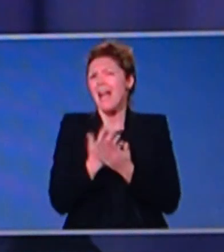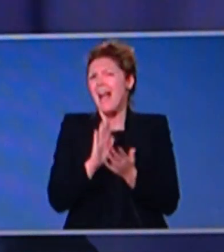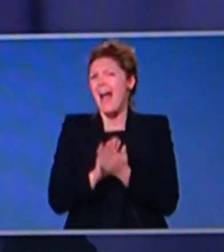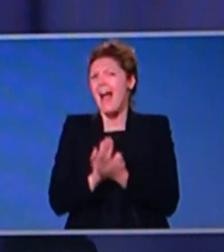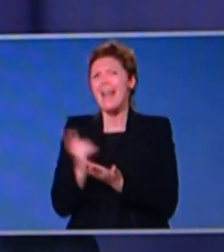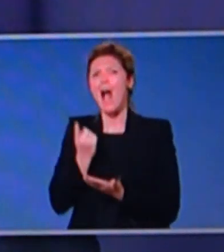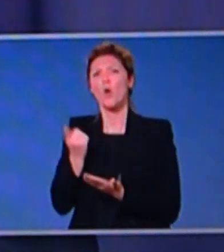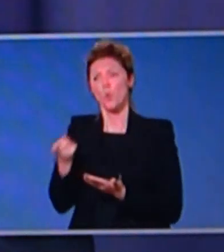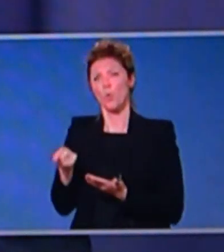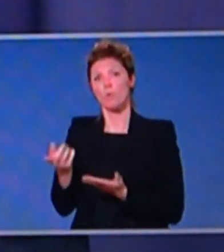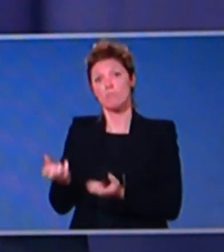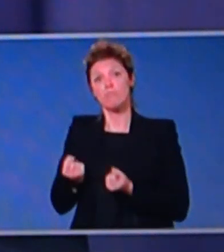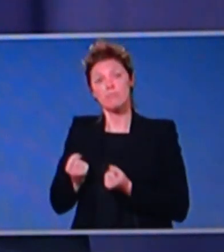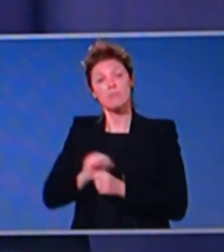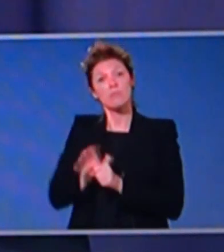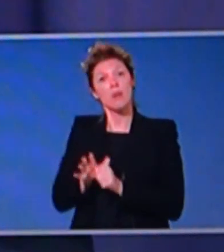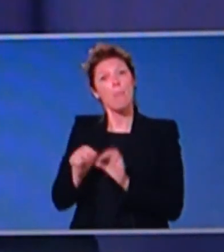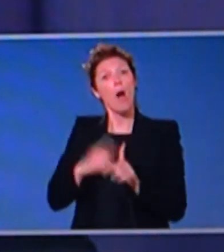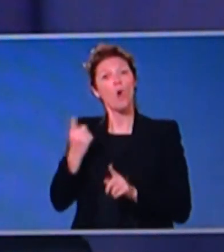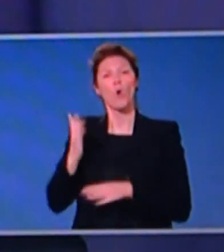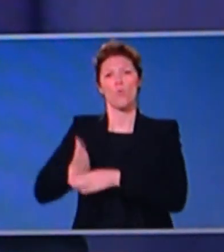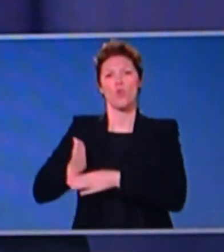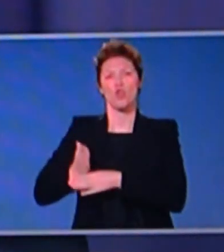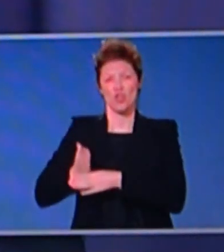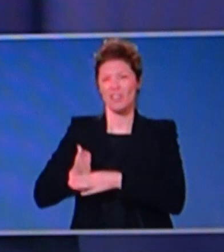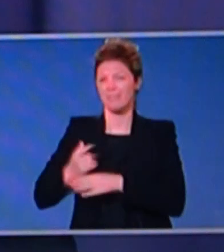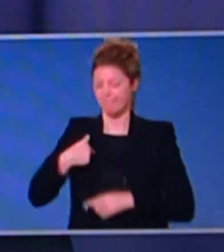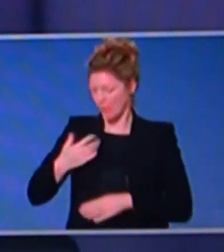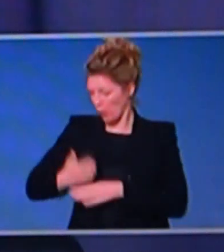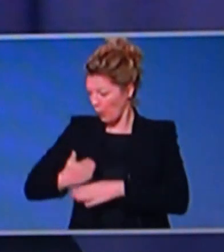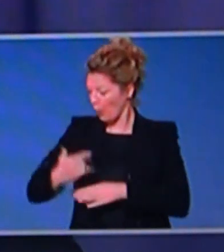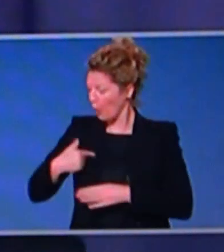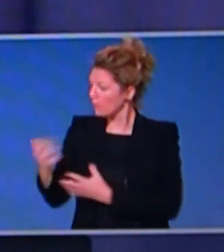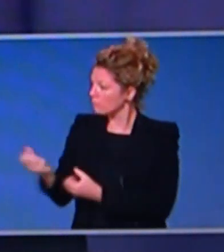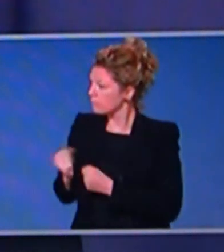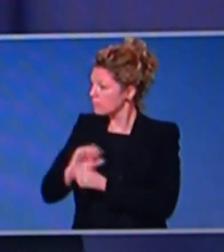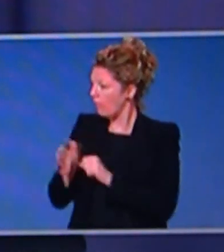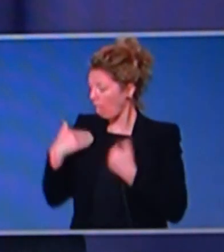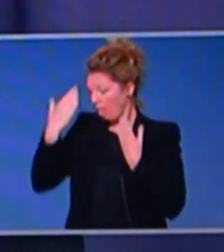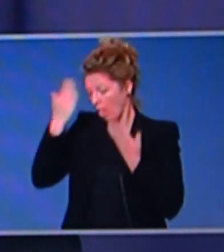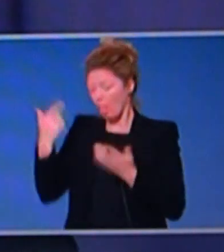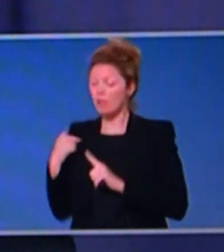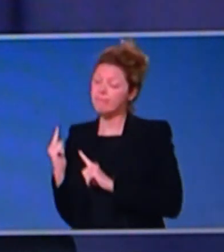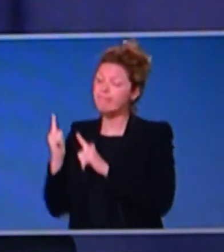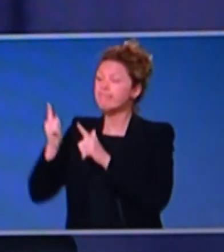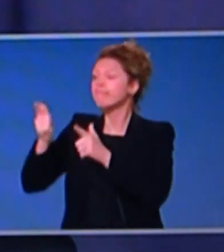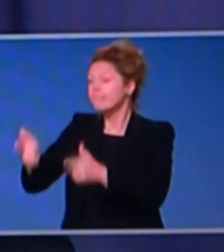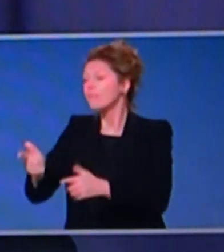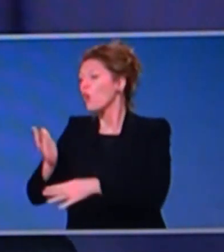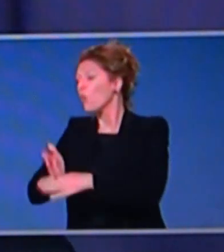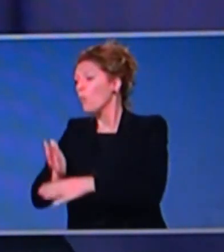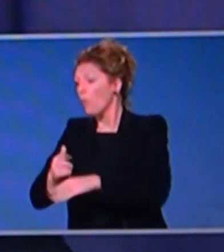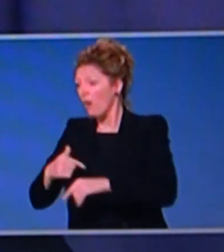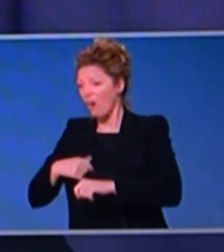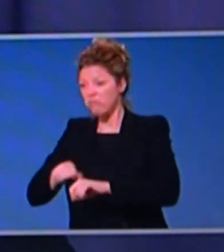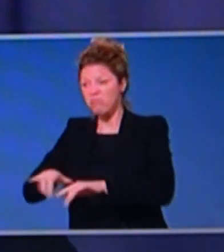through visitors. And that's unfortunate, but that's why our testing regime is moving to address particularly those in a lot of